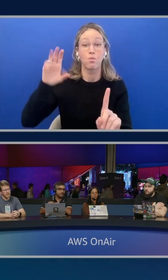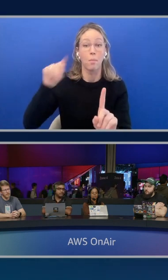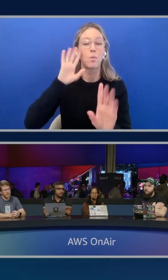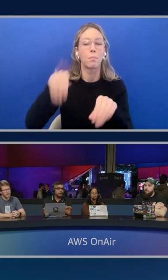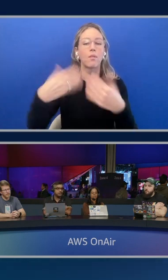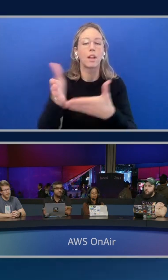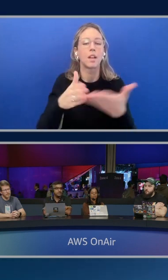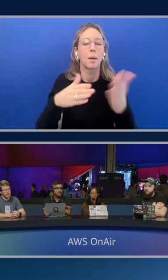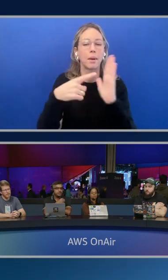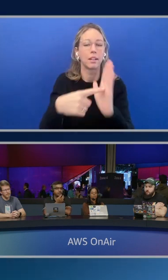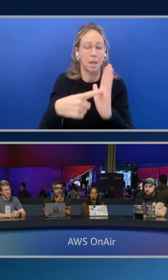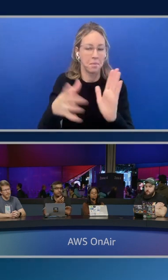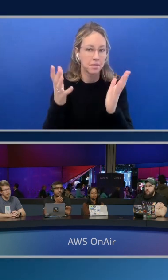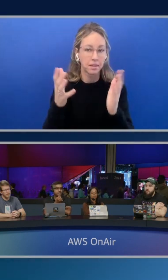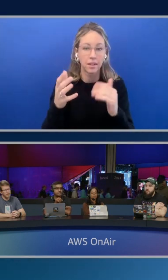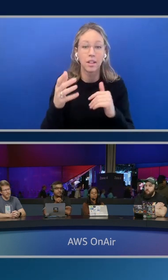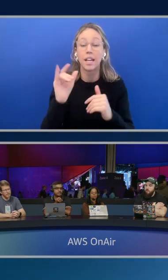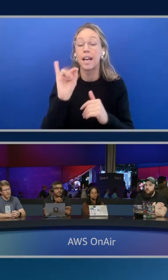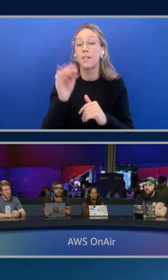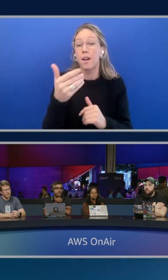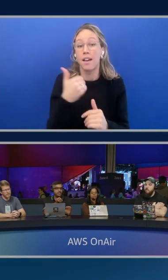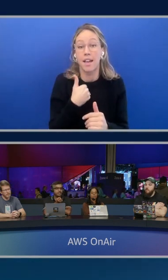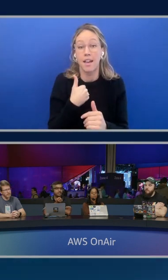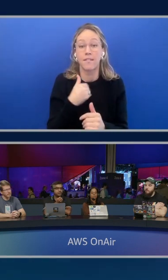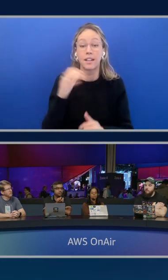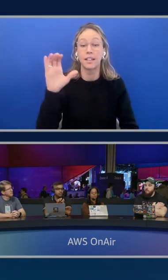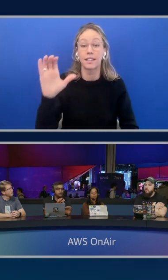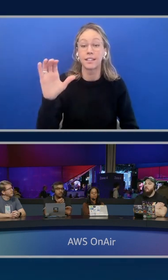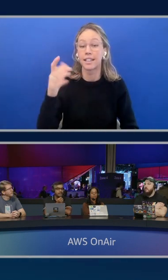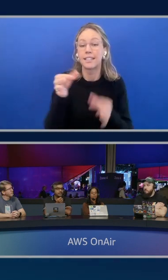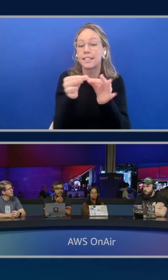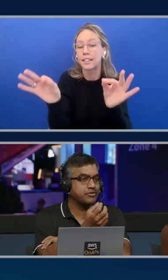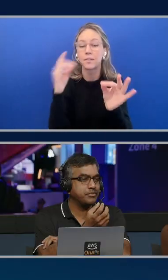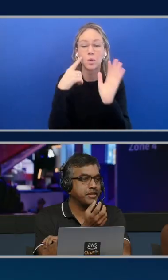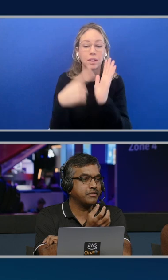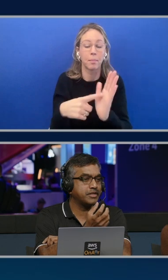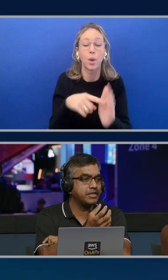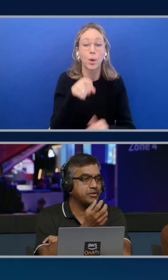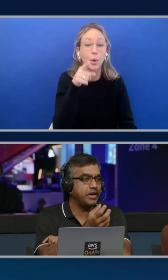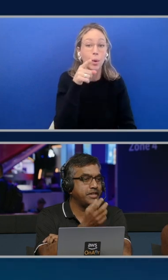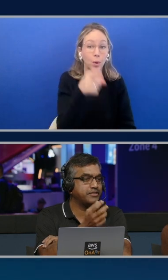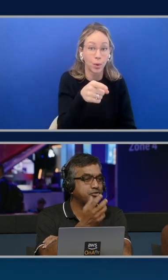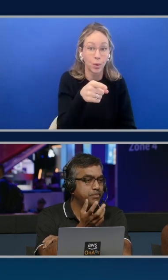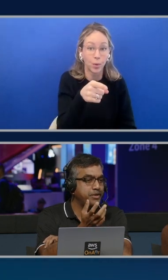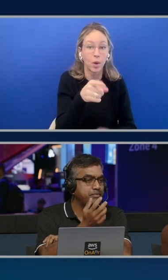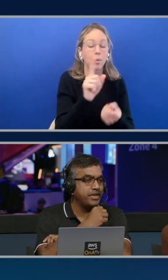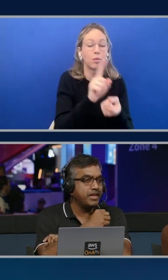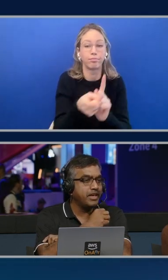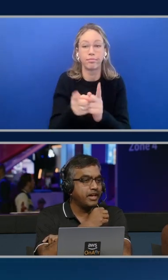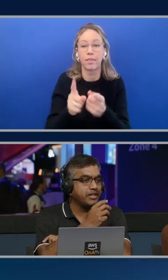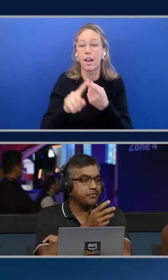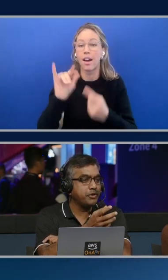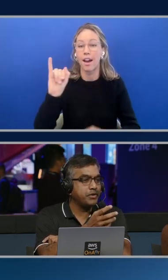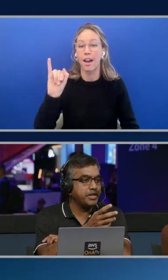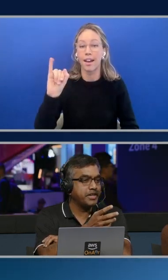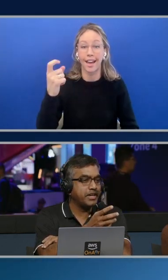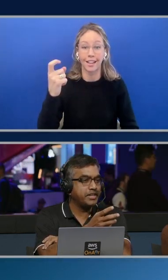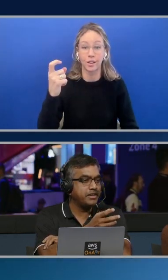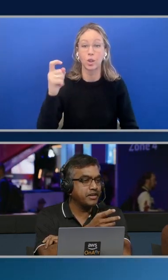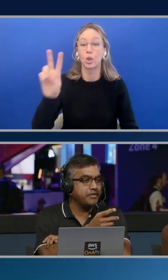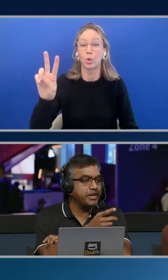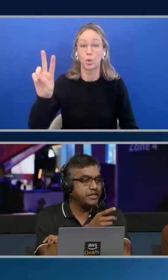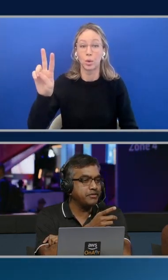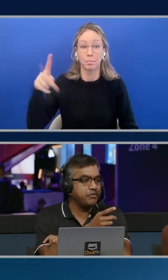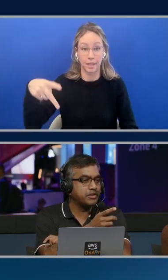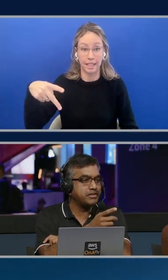Like, if you have, see a sentence like you, and then that should be converted to IX2P. And then if you look at here, I did